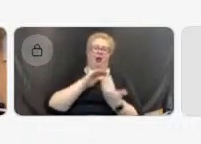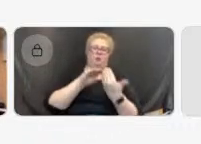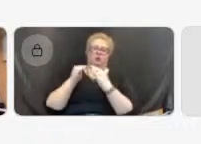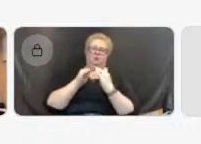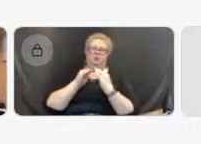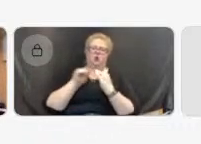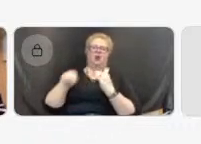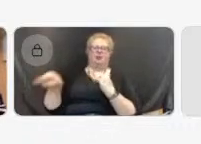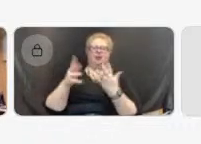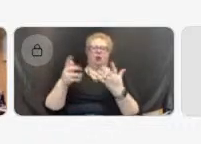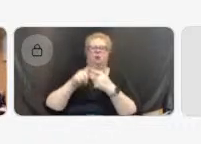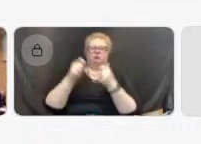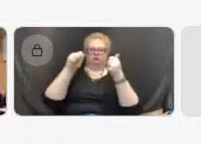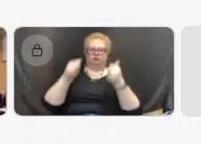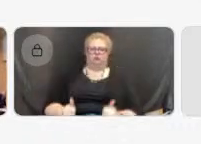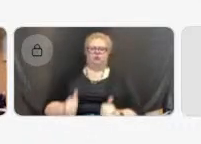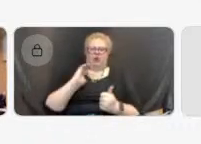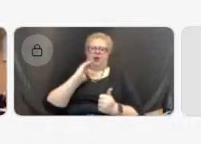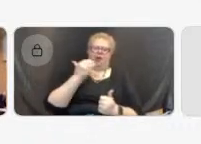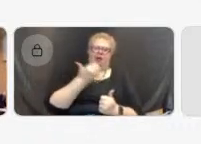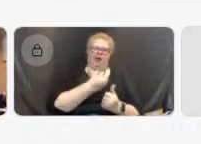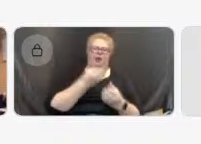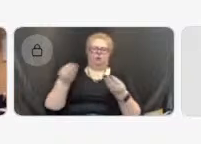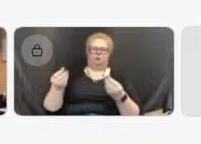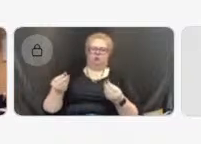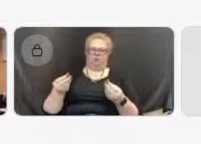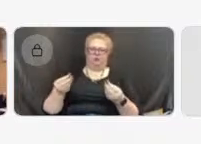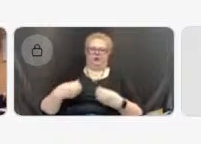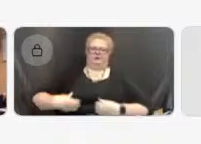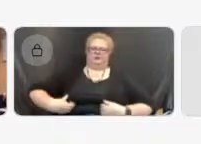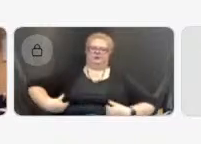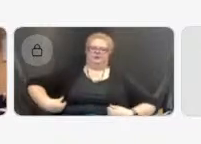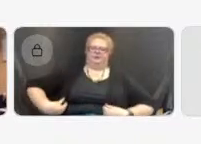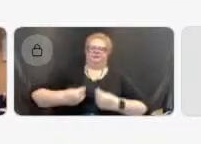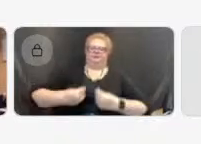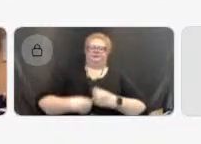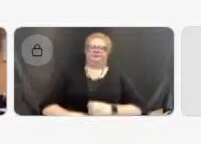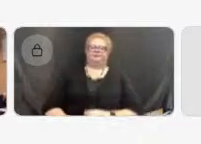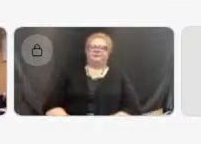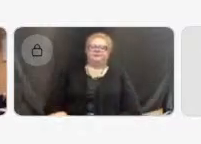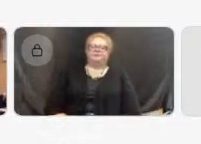our properties. If you go to the next slide, please.